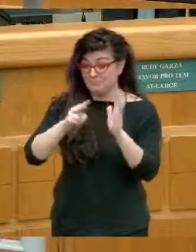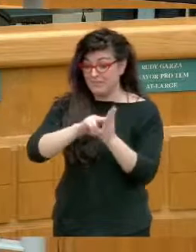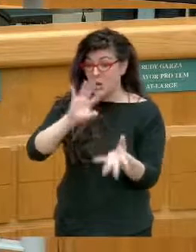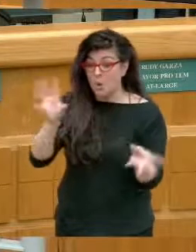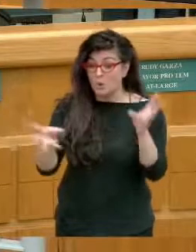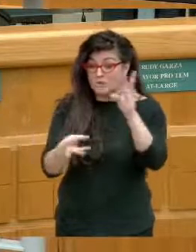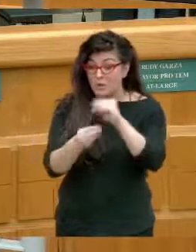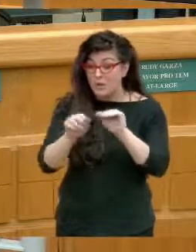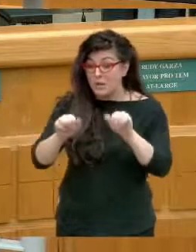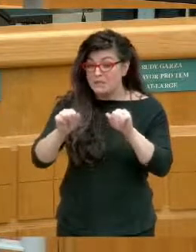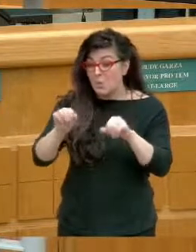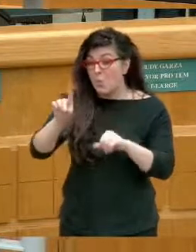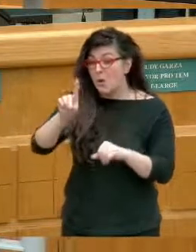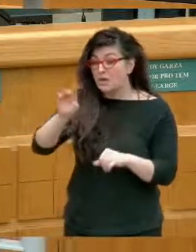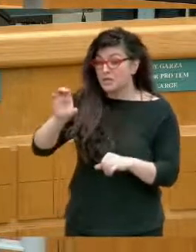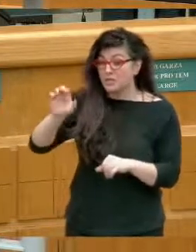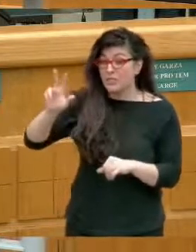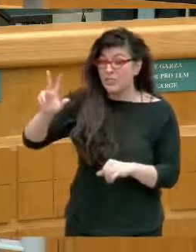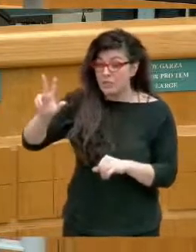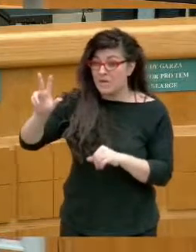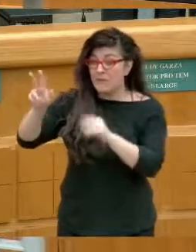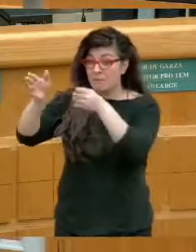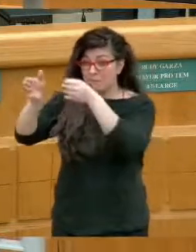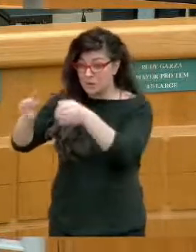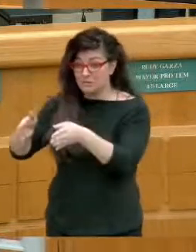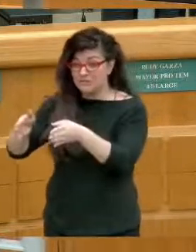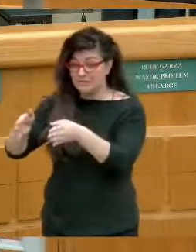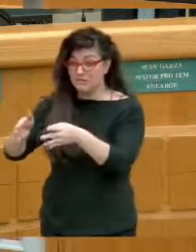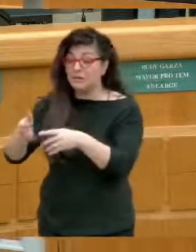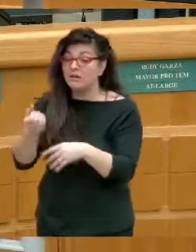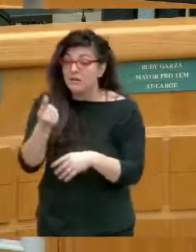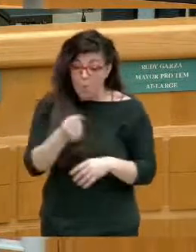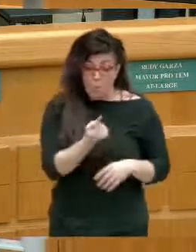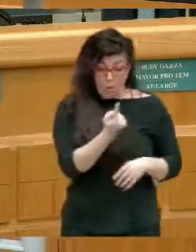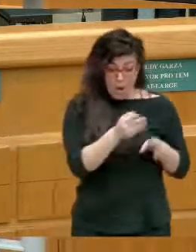of 103 people infected from that 1 up to